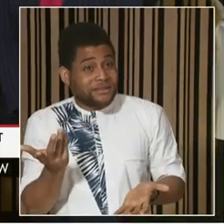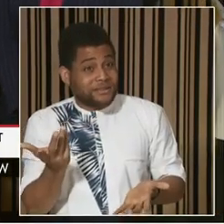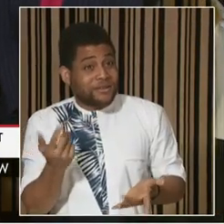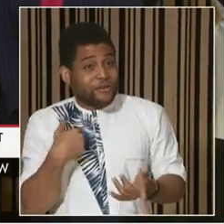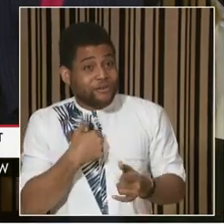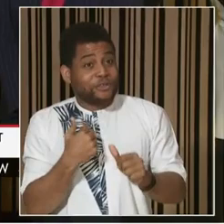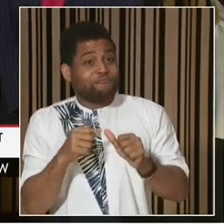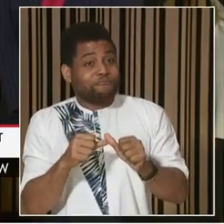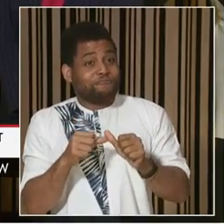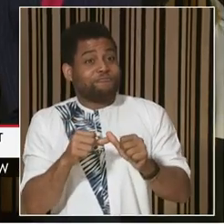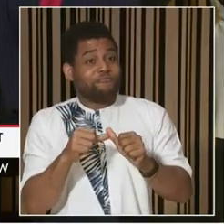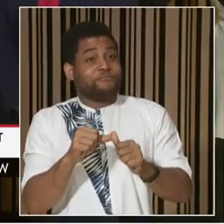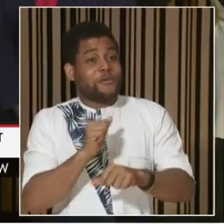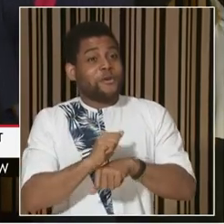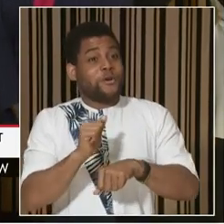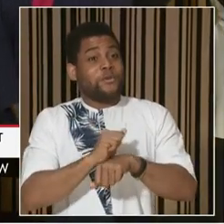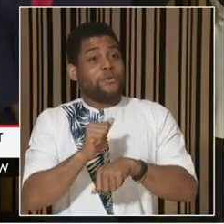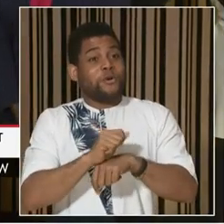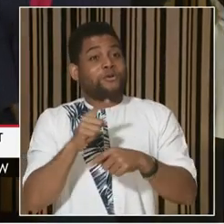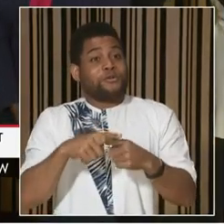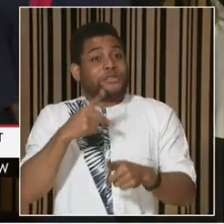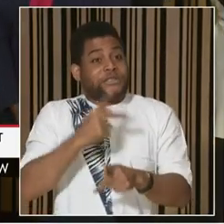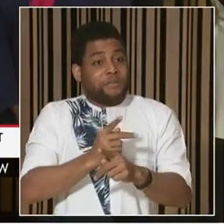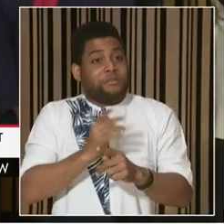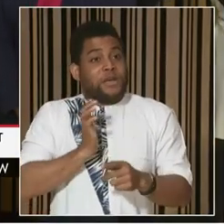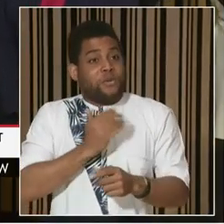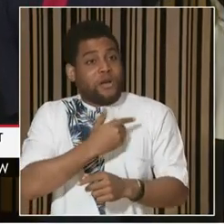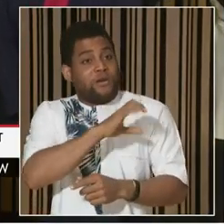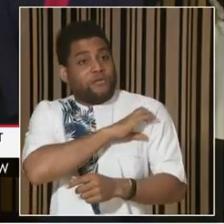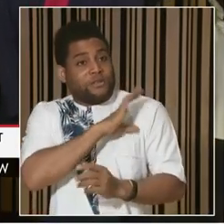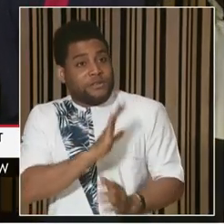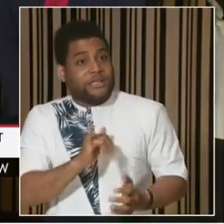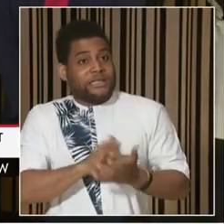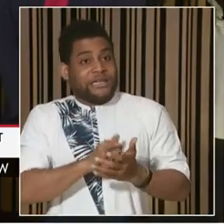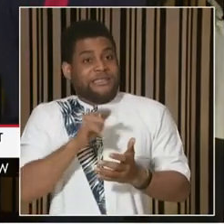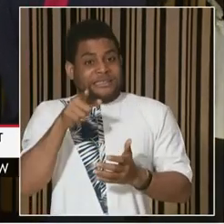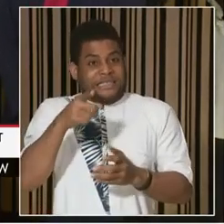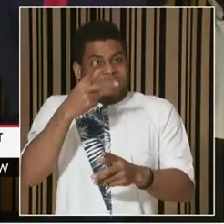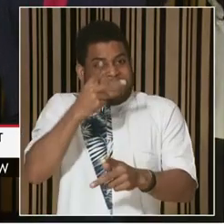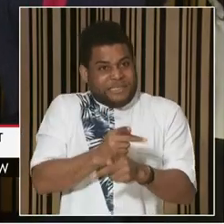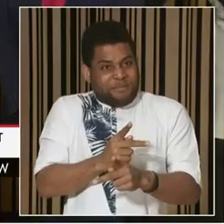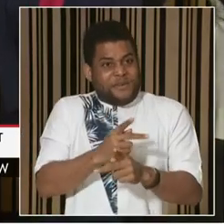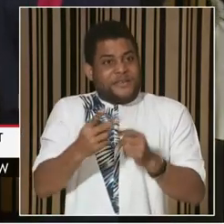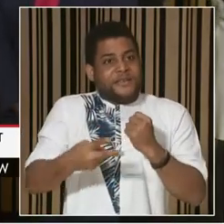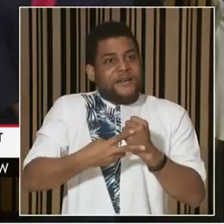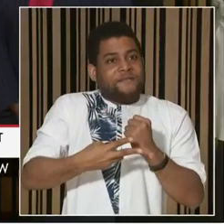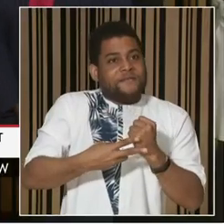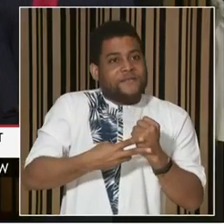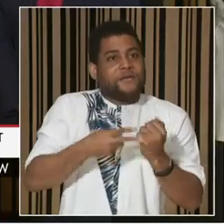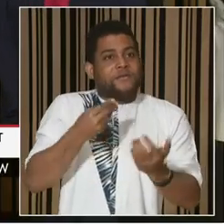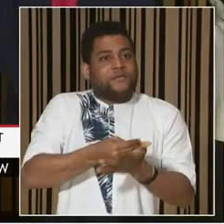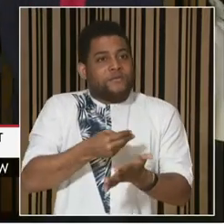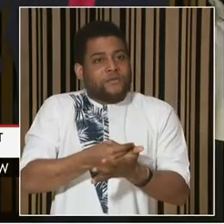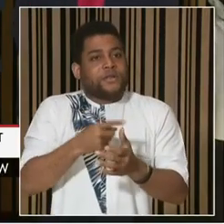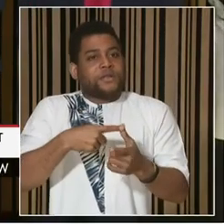officers. Again, it's important. Those retention dollars are important, and to hire new ones.